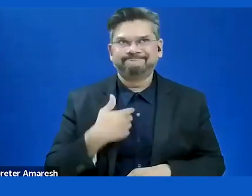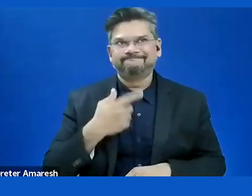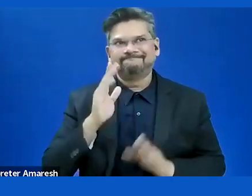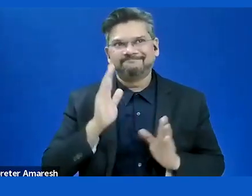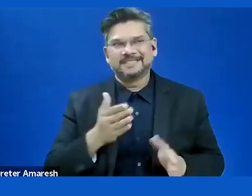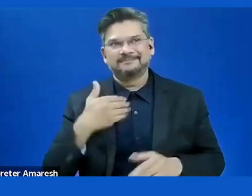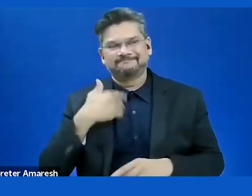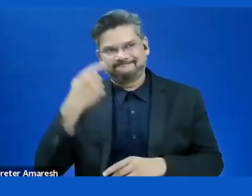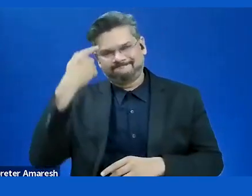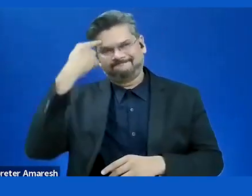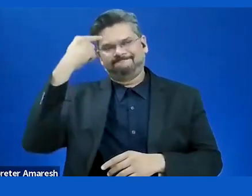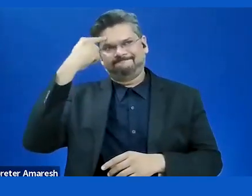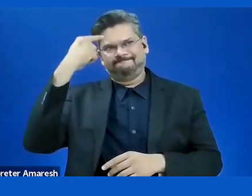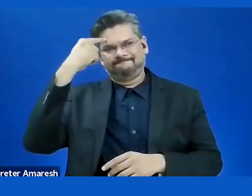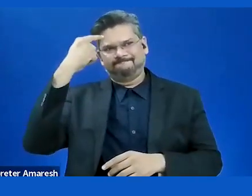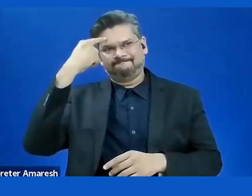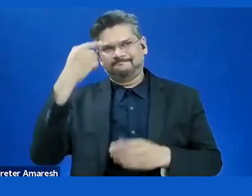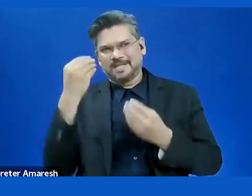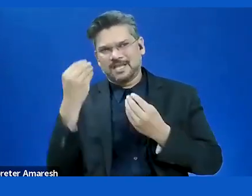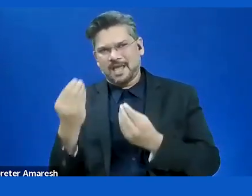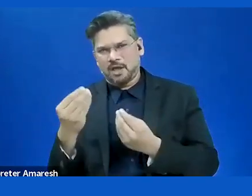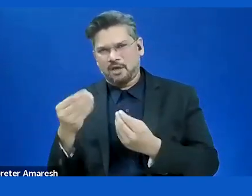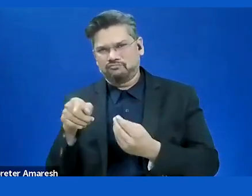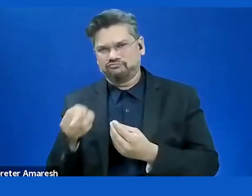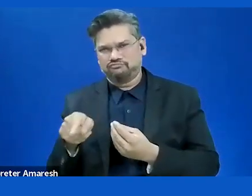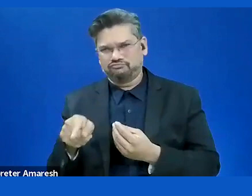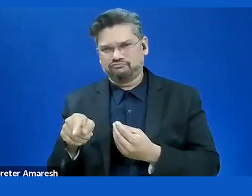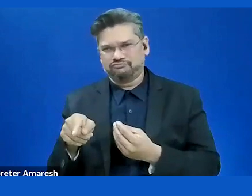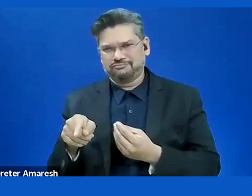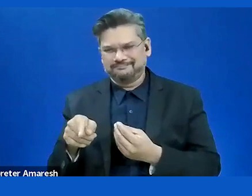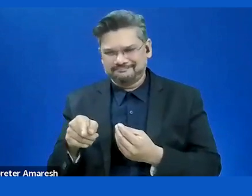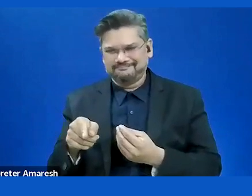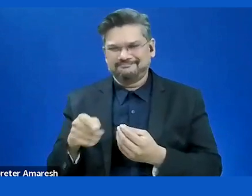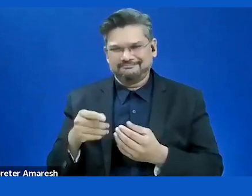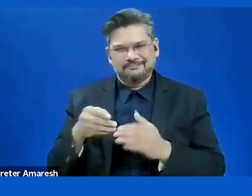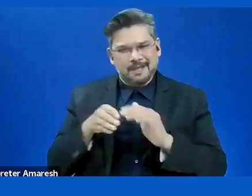how we can use it to make things more accessible.